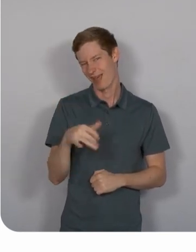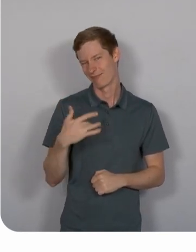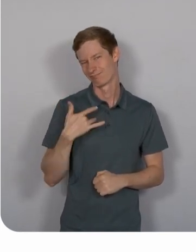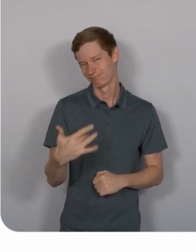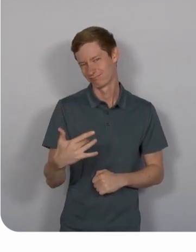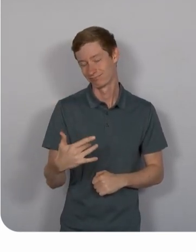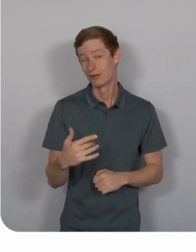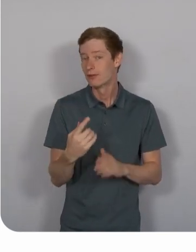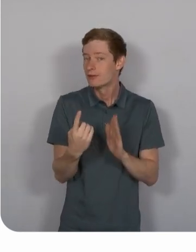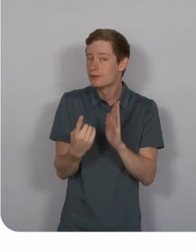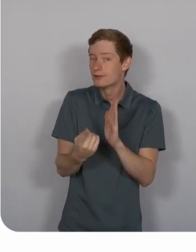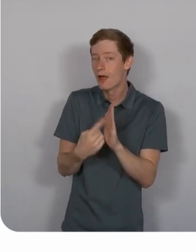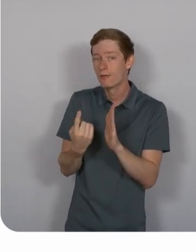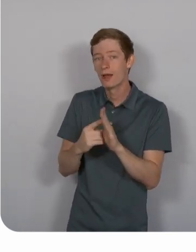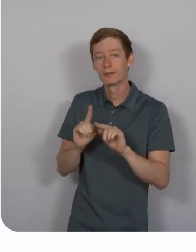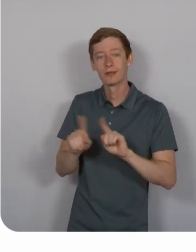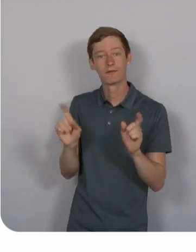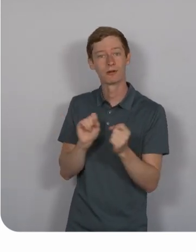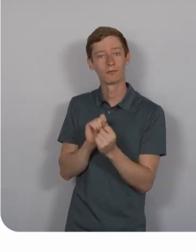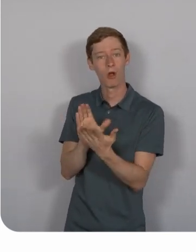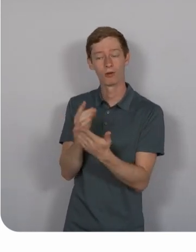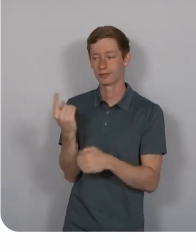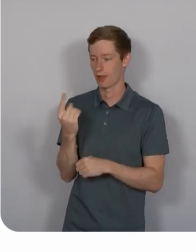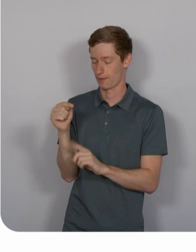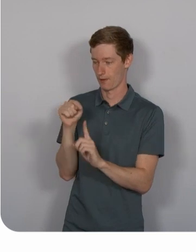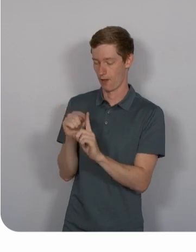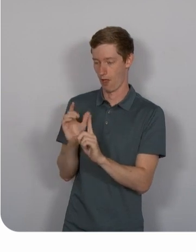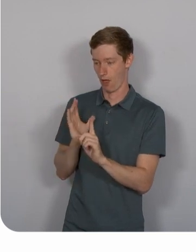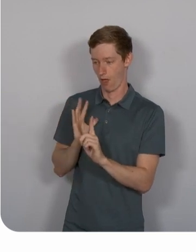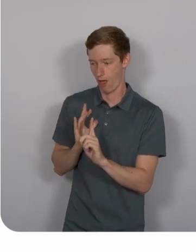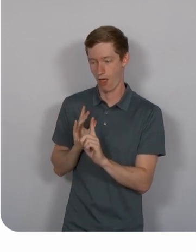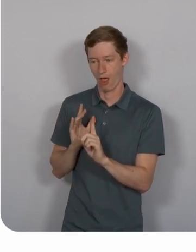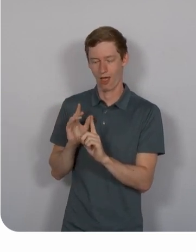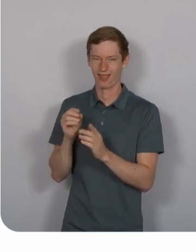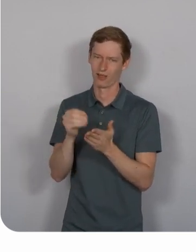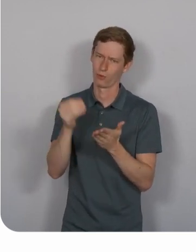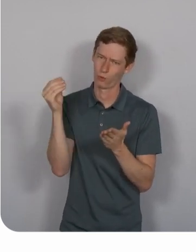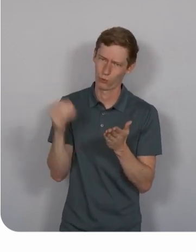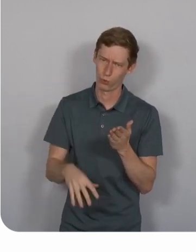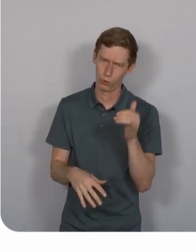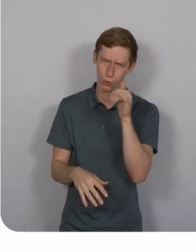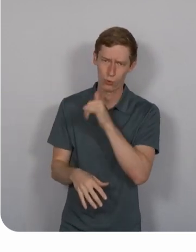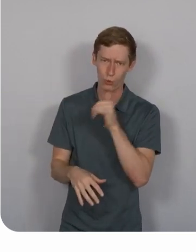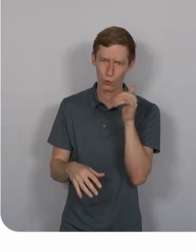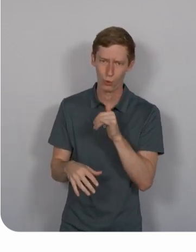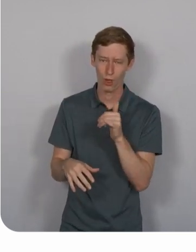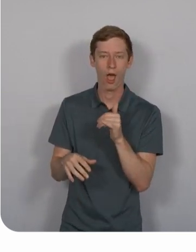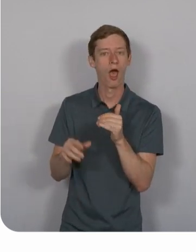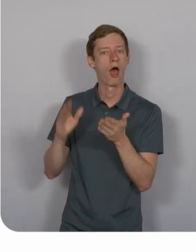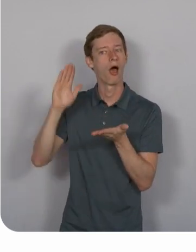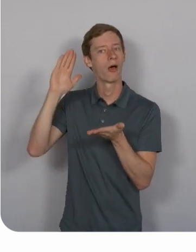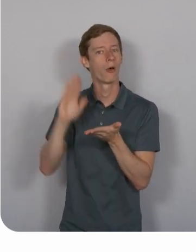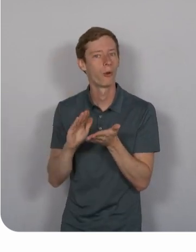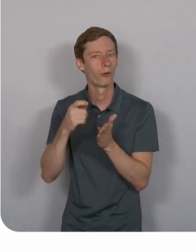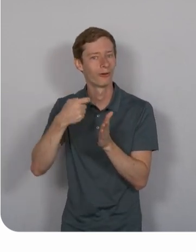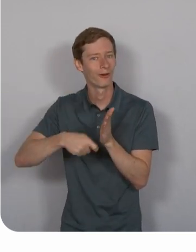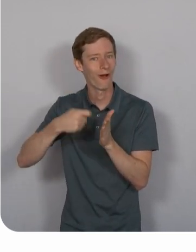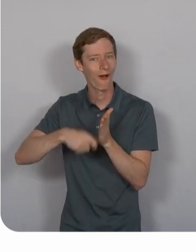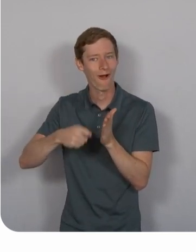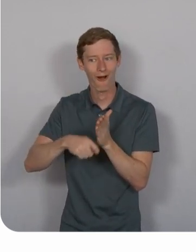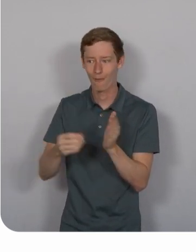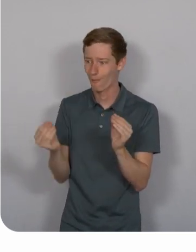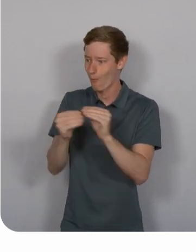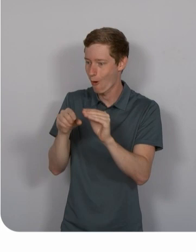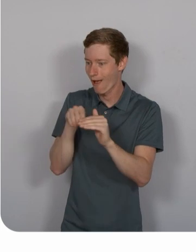by taking something that is awesome but is super expensive and making it so that it can be affordable for everyone or even